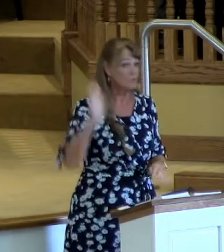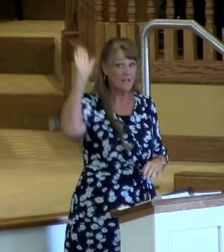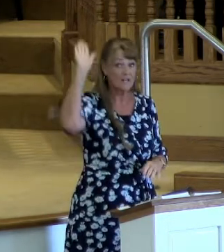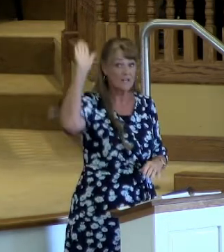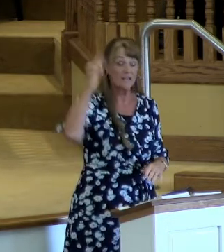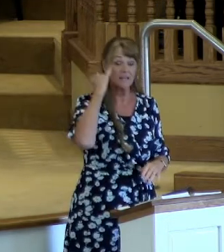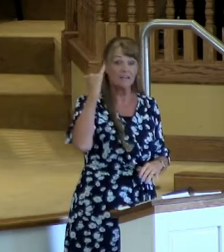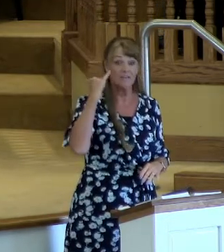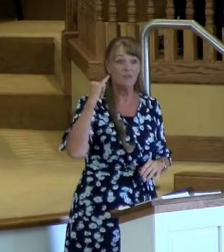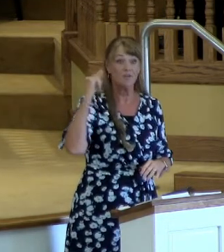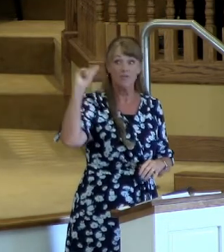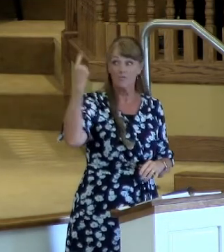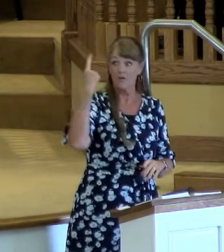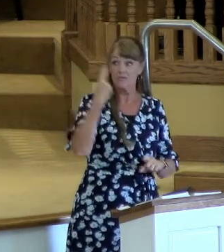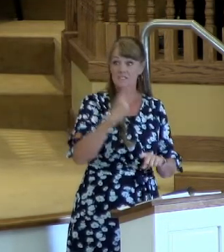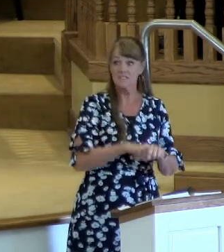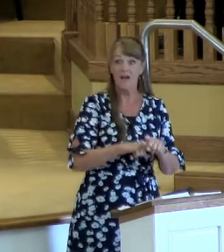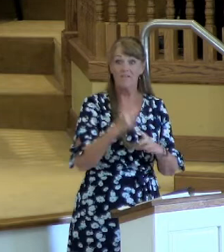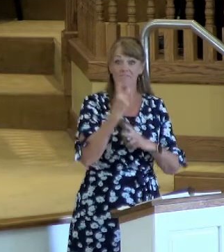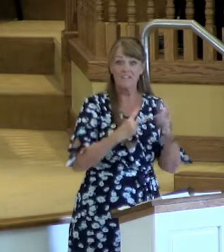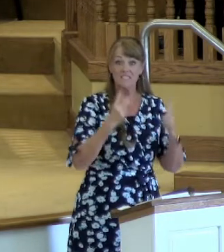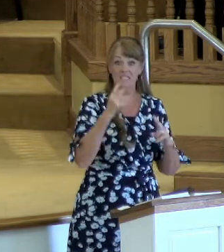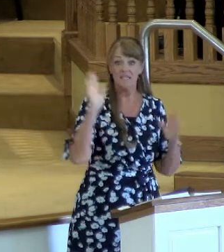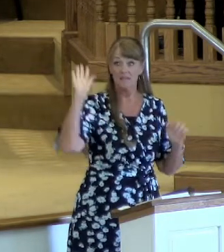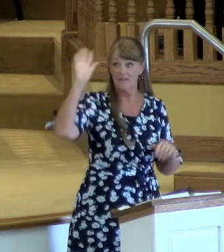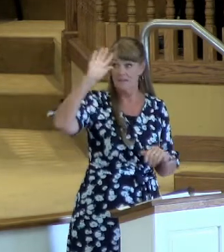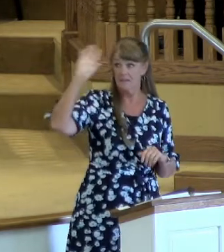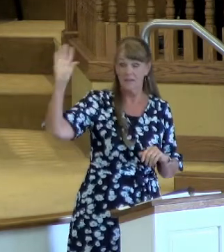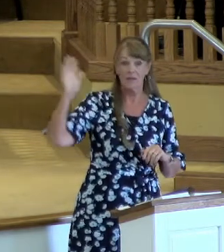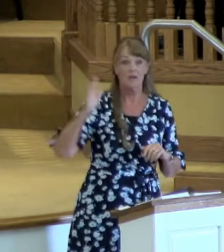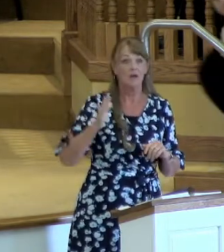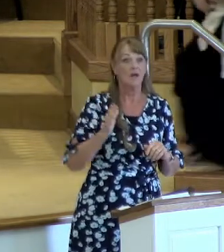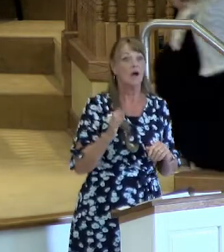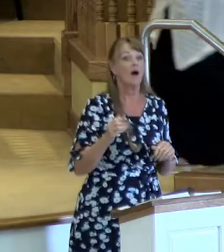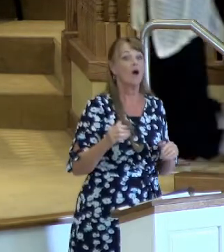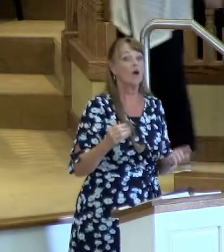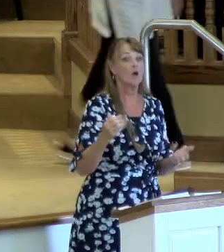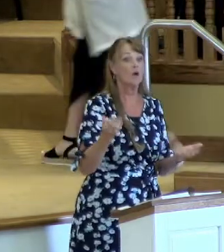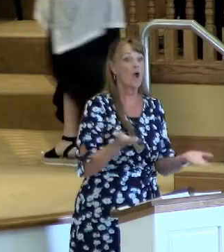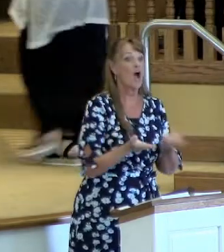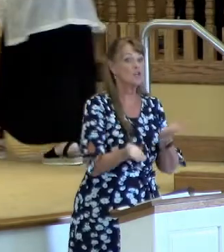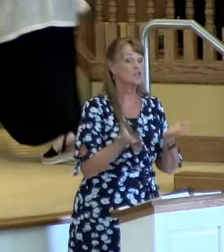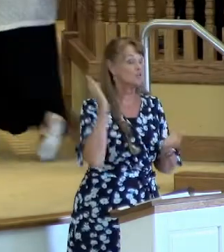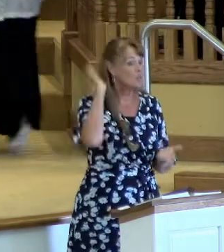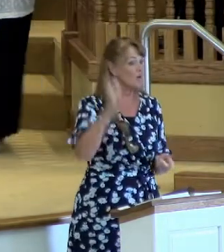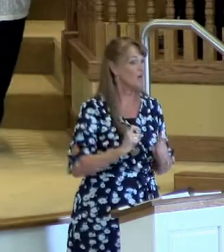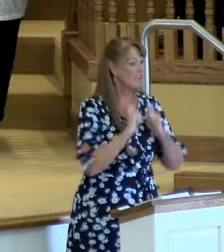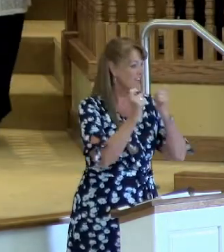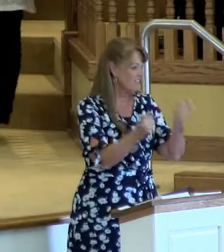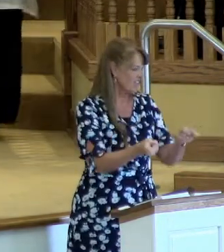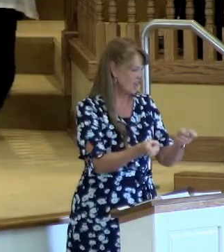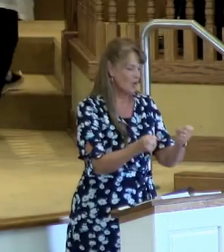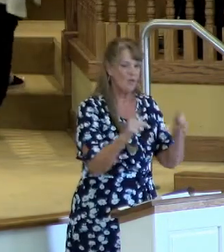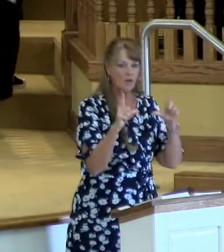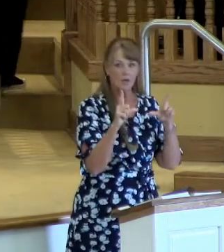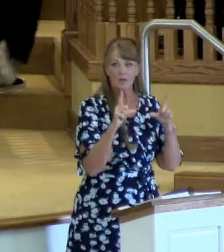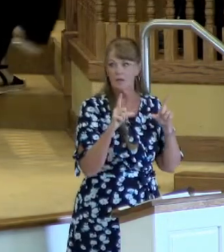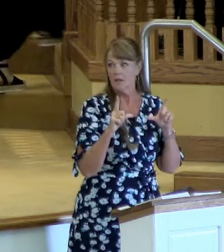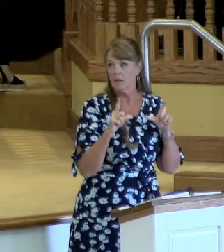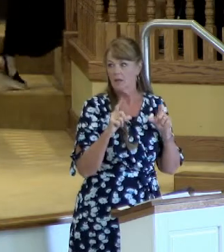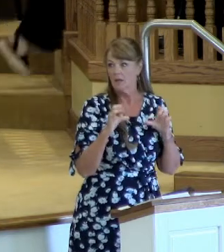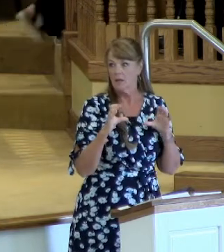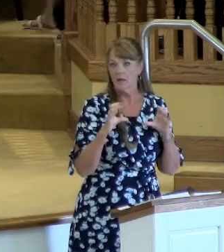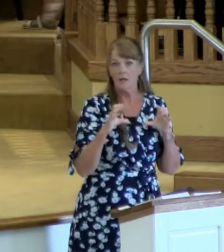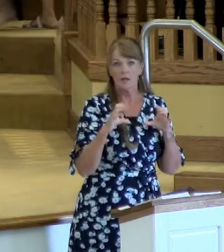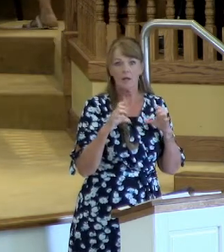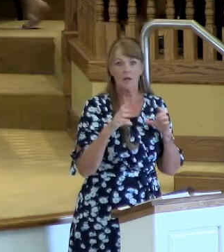up, and our ushers will give you a card, and you'll be able to get a cup with some chocolates in it, I believe. If you are a first-time visitor, just raise your hand.